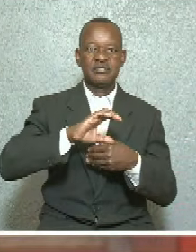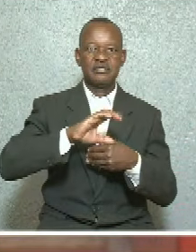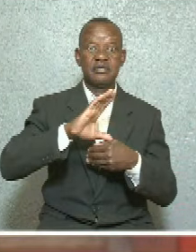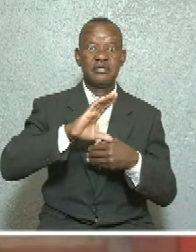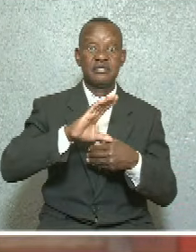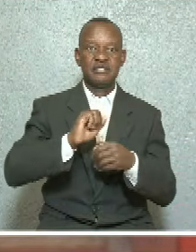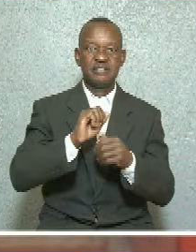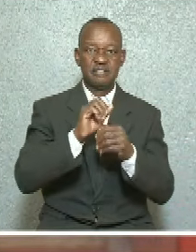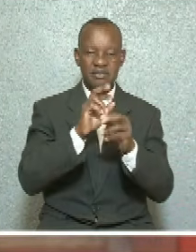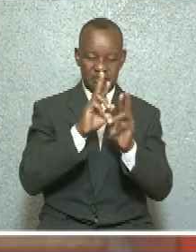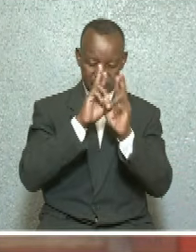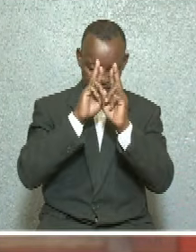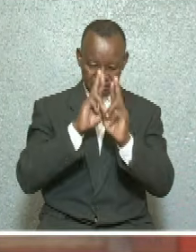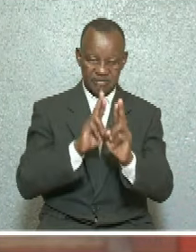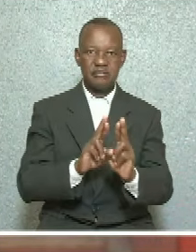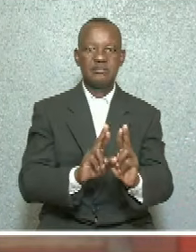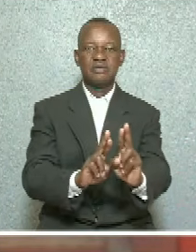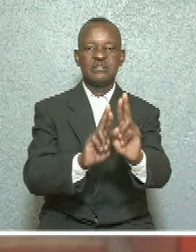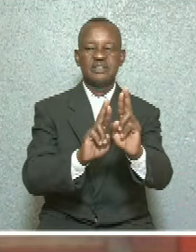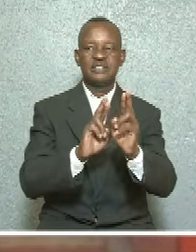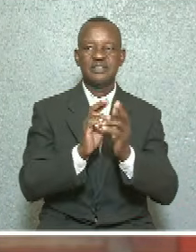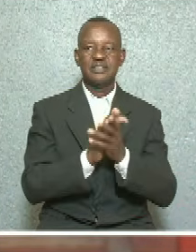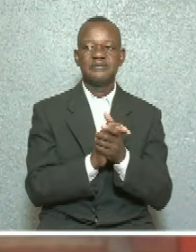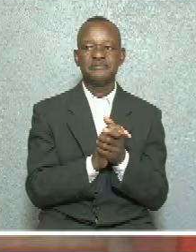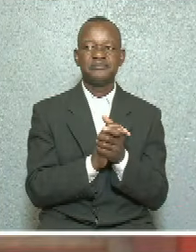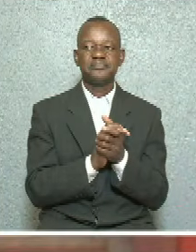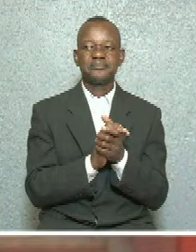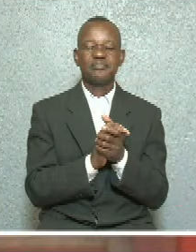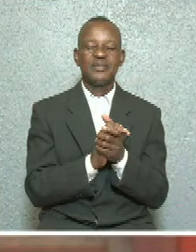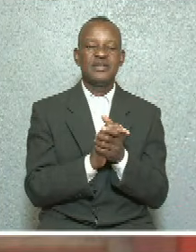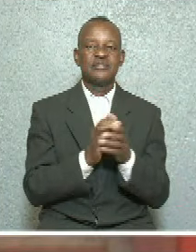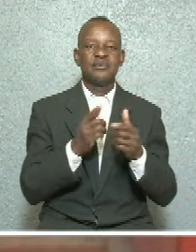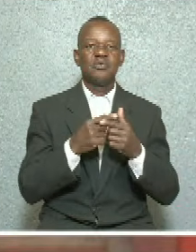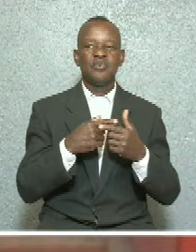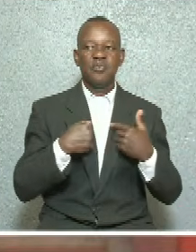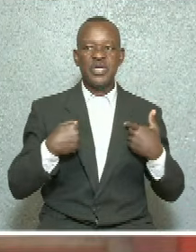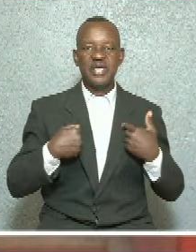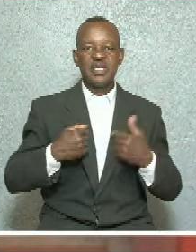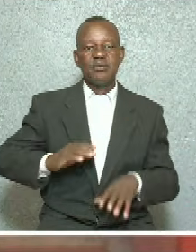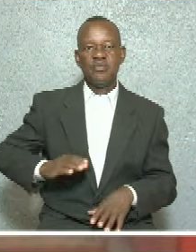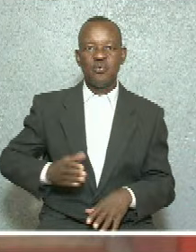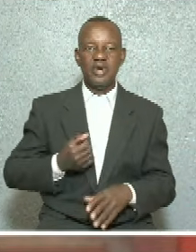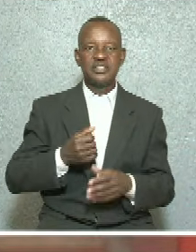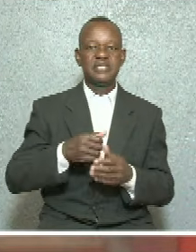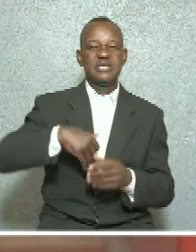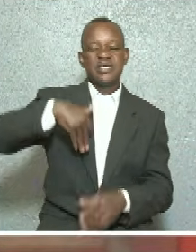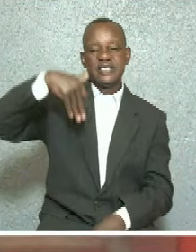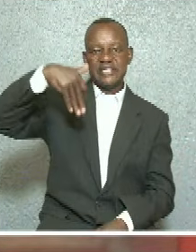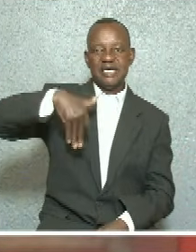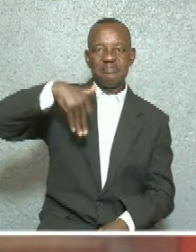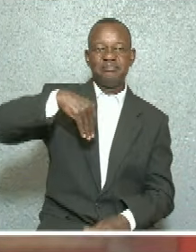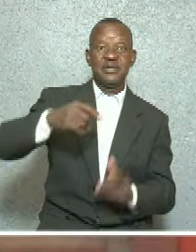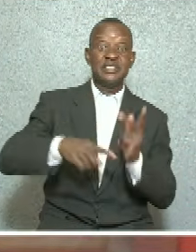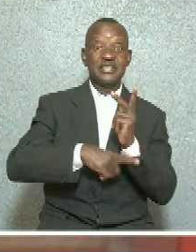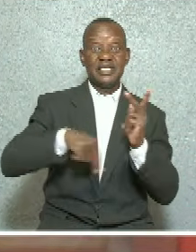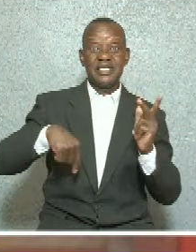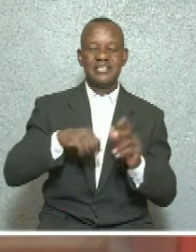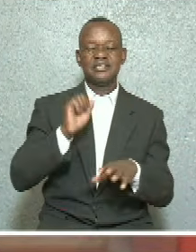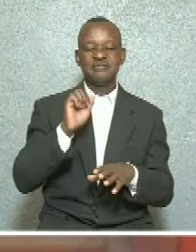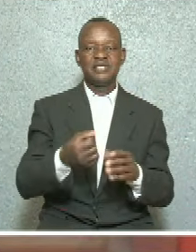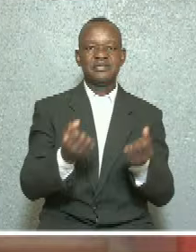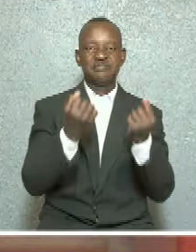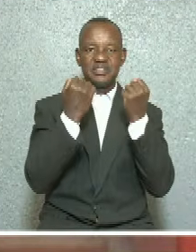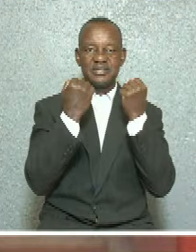don't want the fabric of Namibia to be strong. For us to be a united nation, united in one